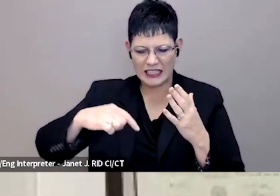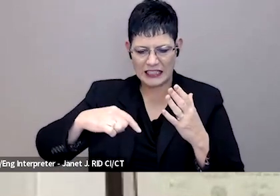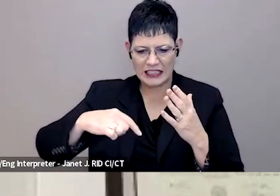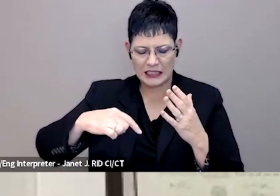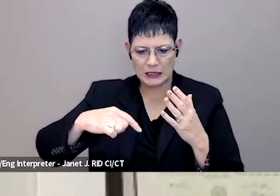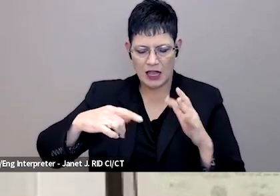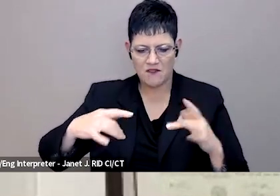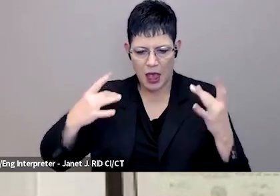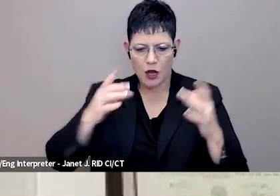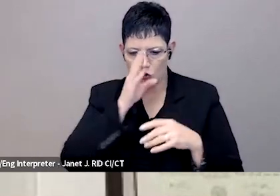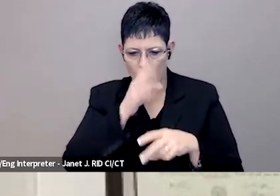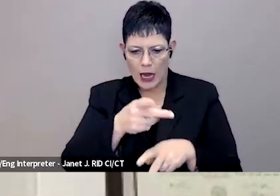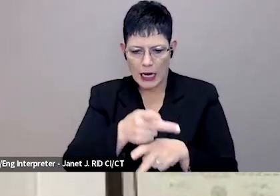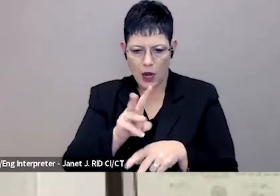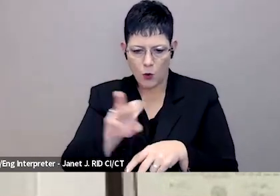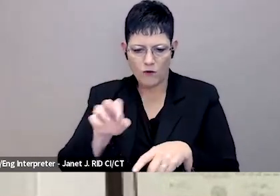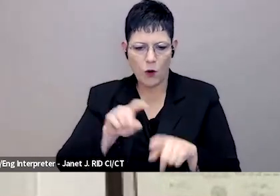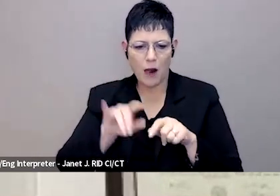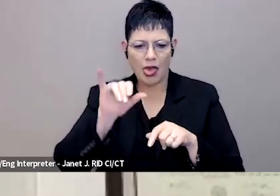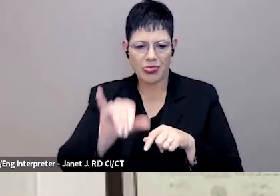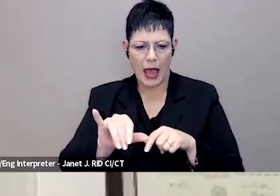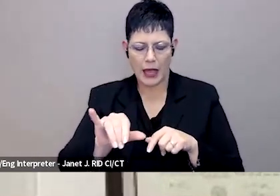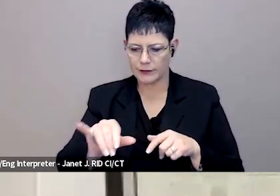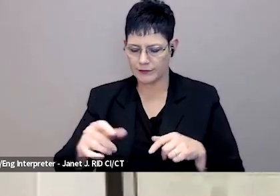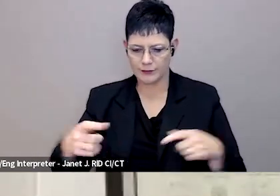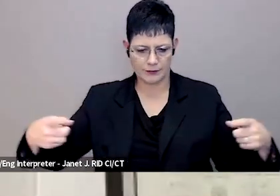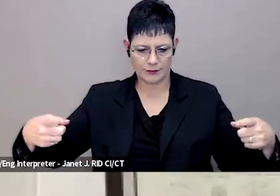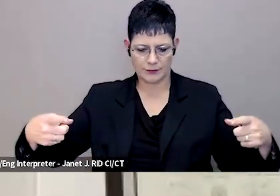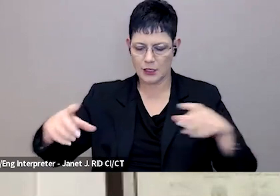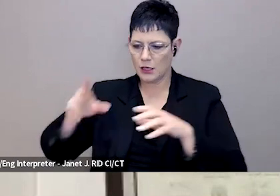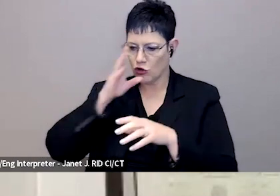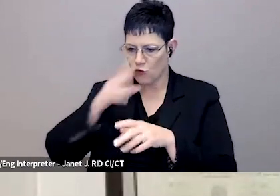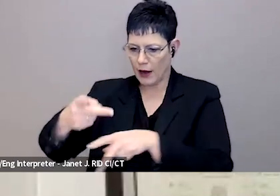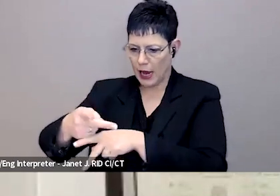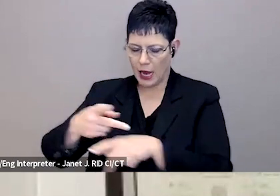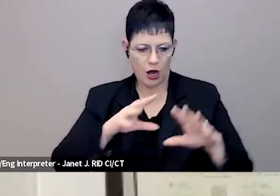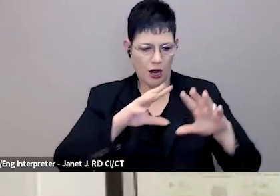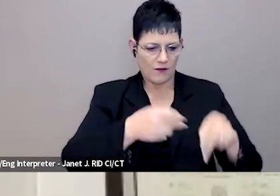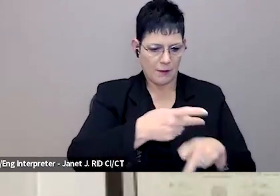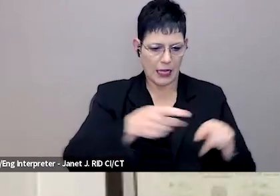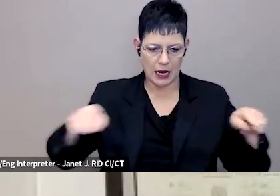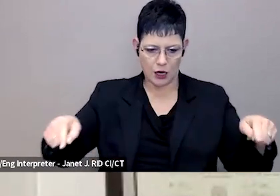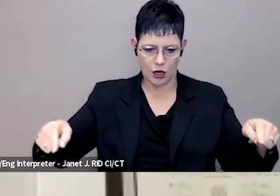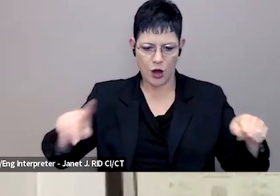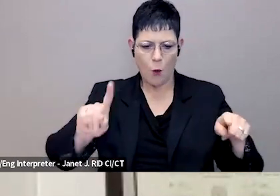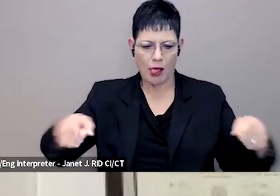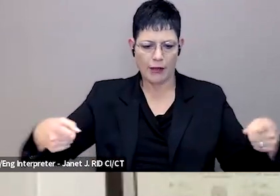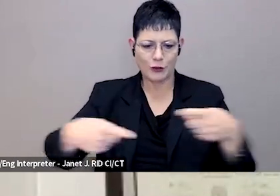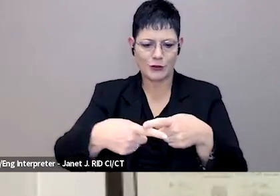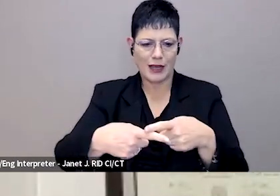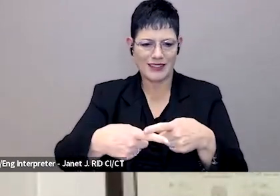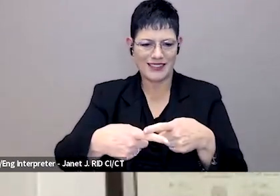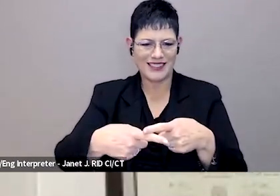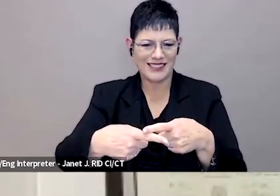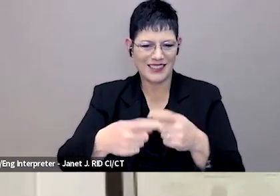workforce, but really that intersection between direct care and family care is really critical to look